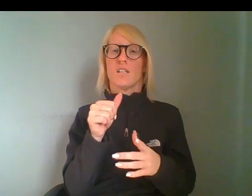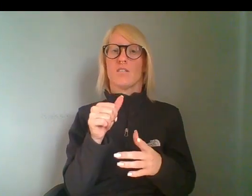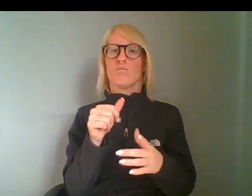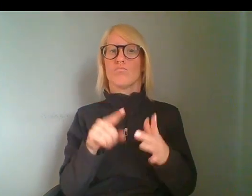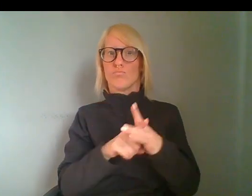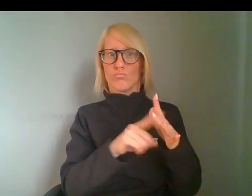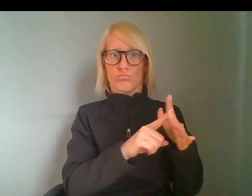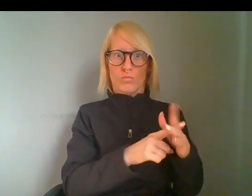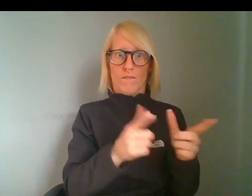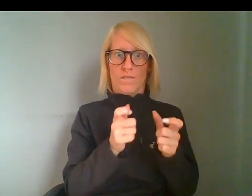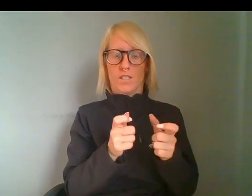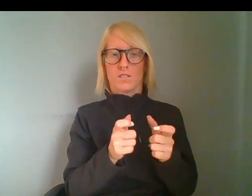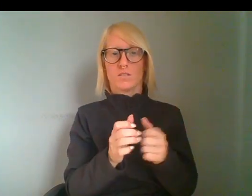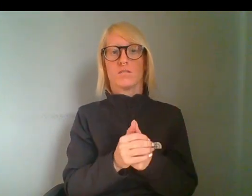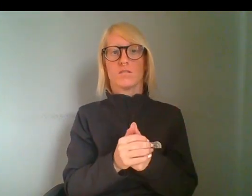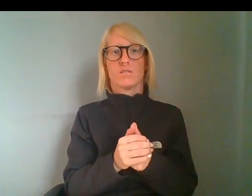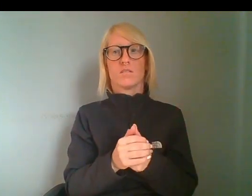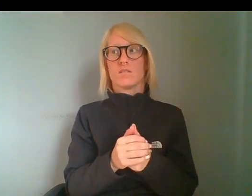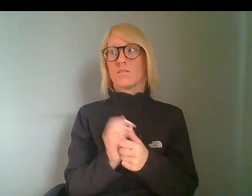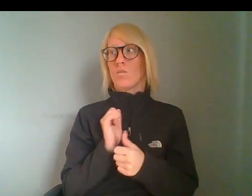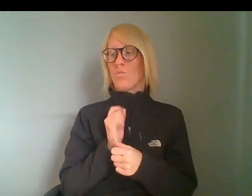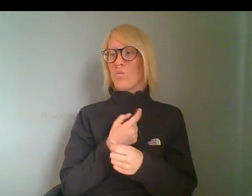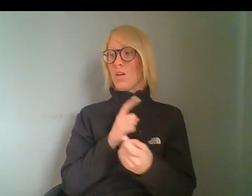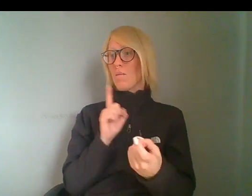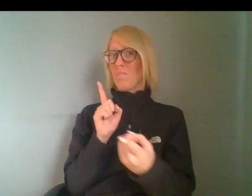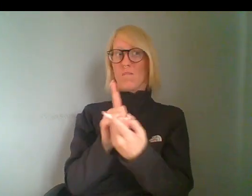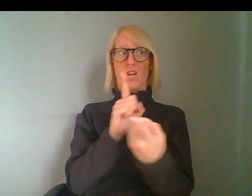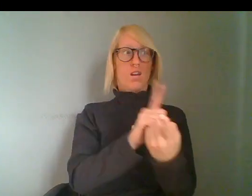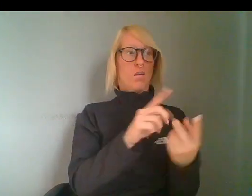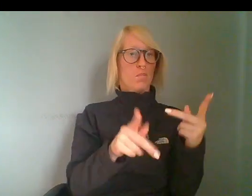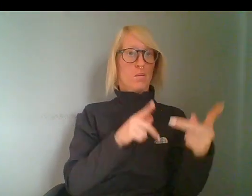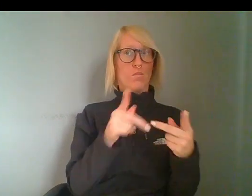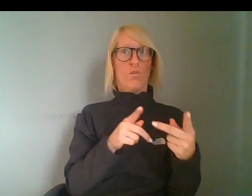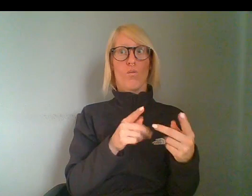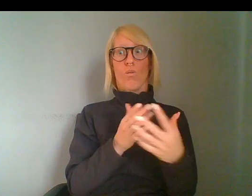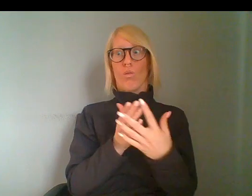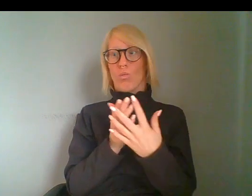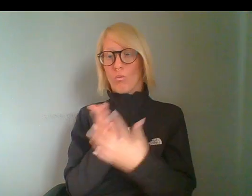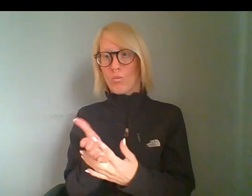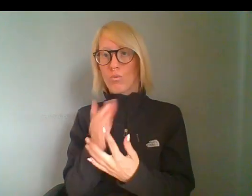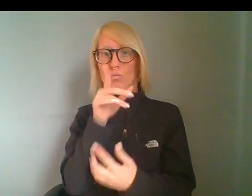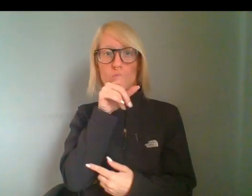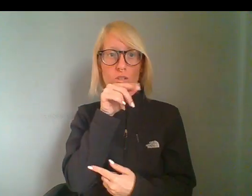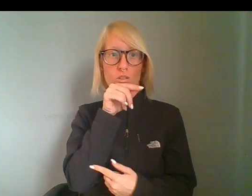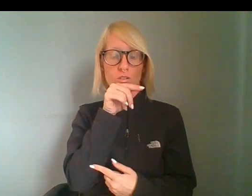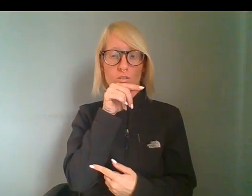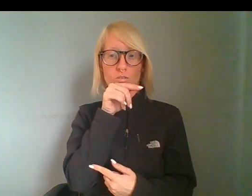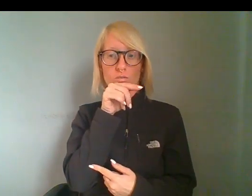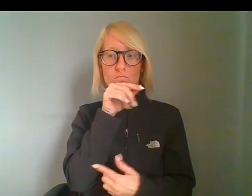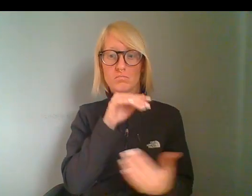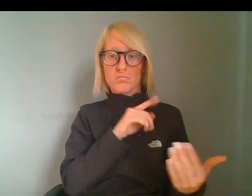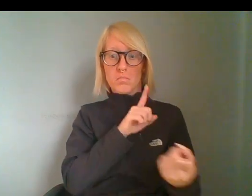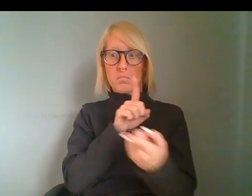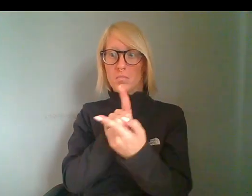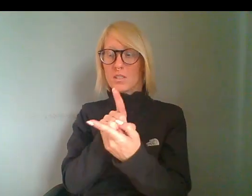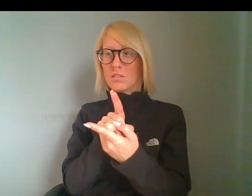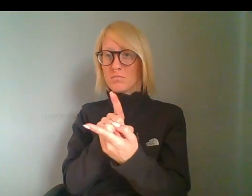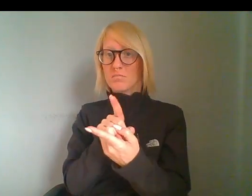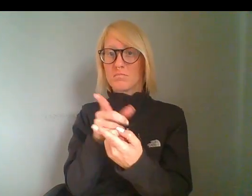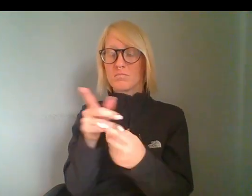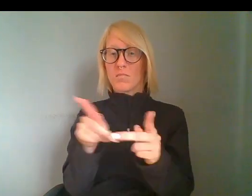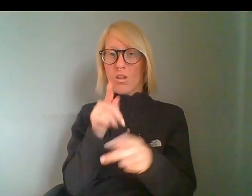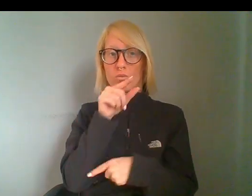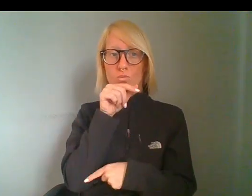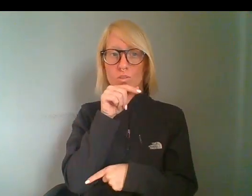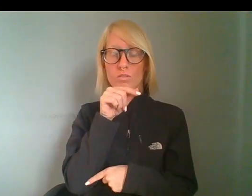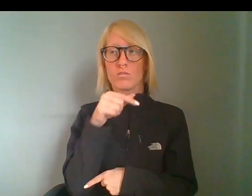George, we've met people that we've actually met through Twitter. You know, the project I mentioned earlier, the Palmetto Technology Hub, I started